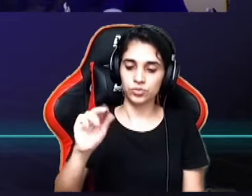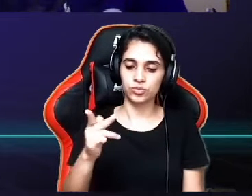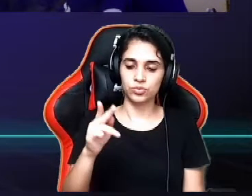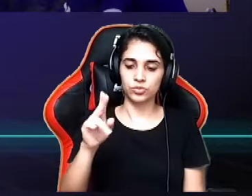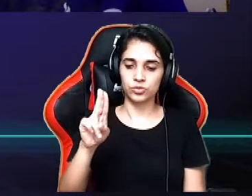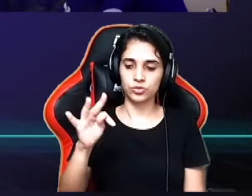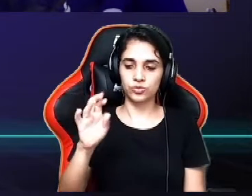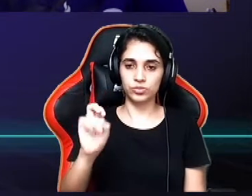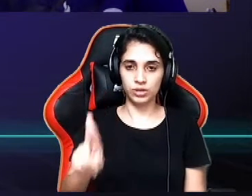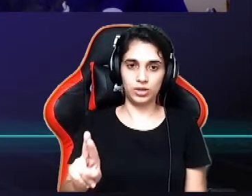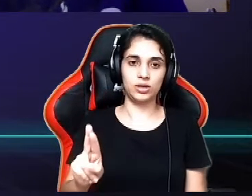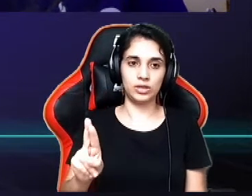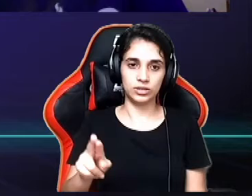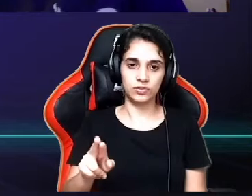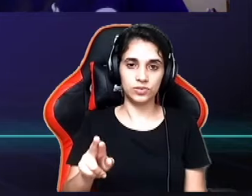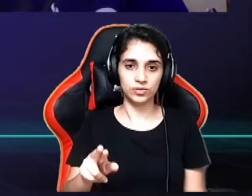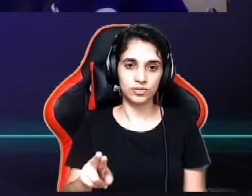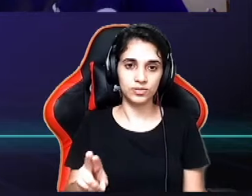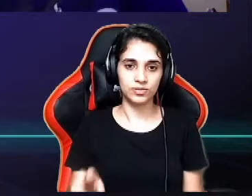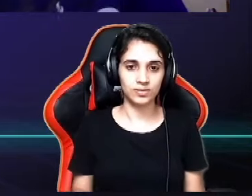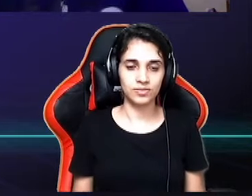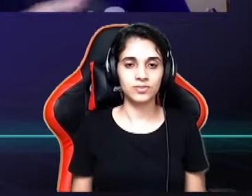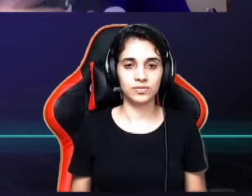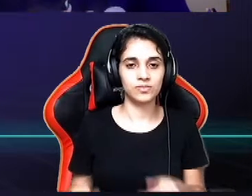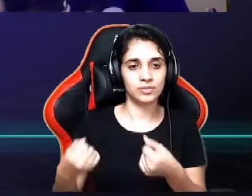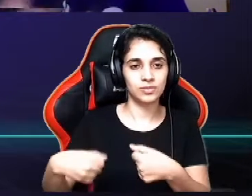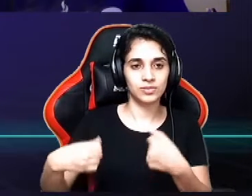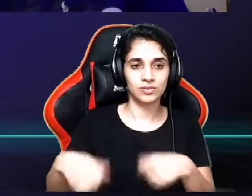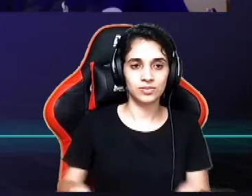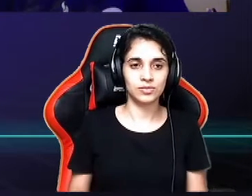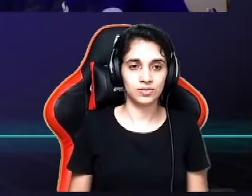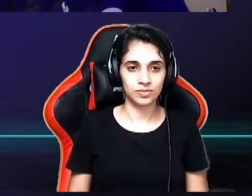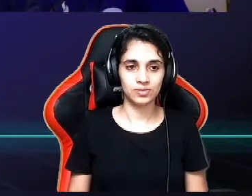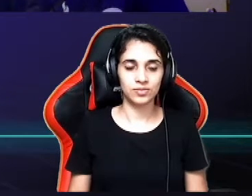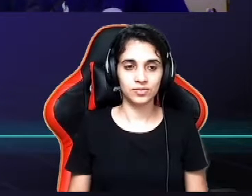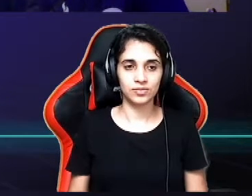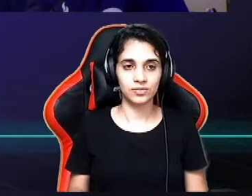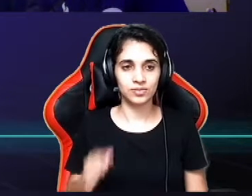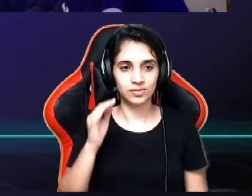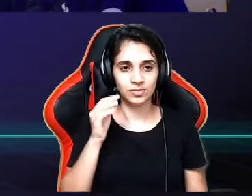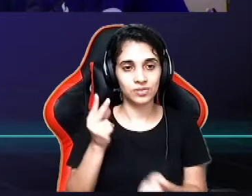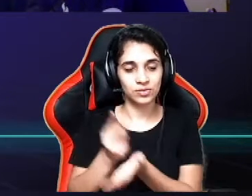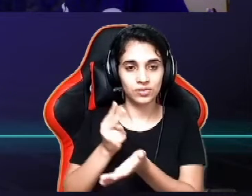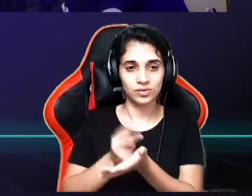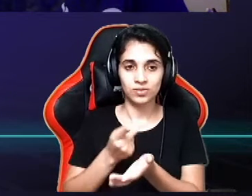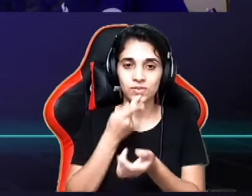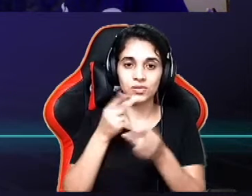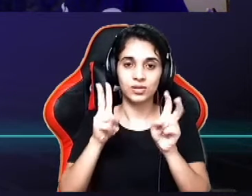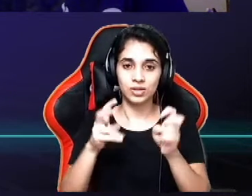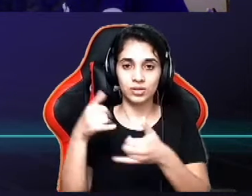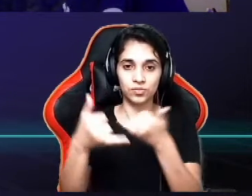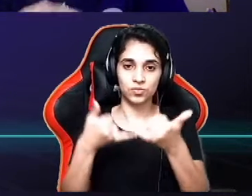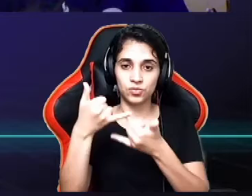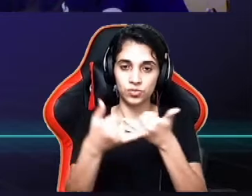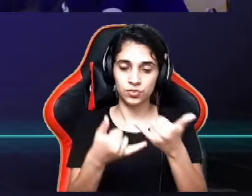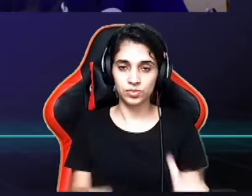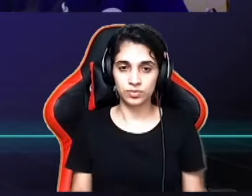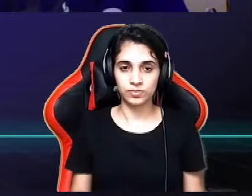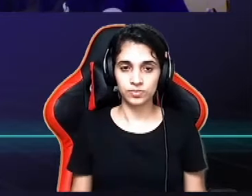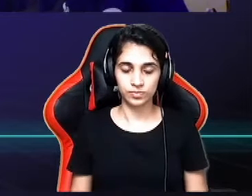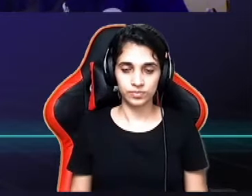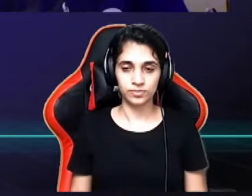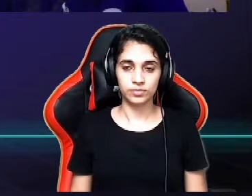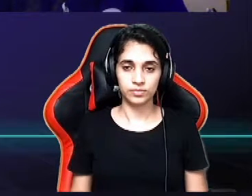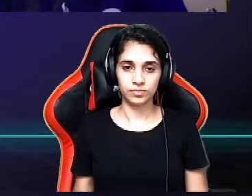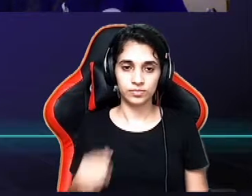we are not going to have, we need to have the depth of a shooter game as well. So a bit further along, talking about